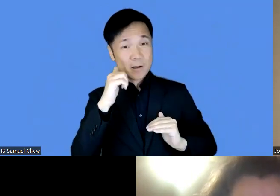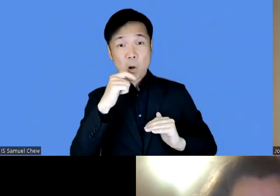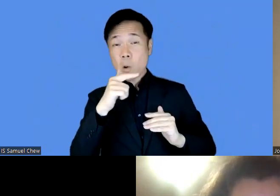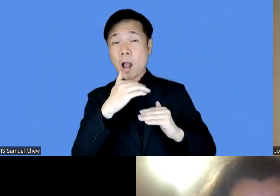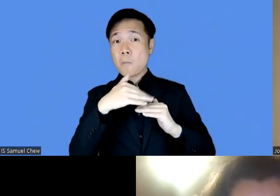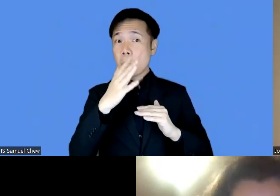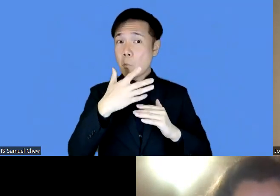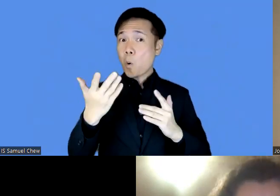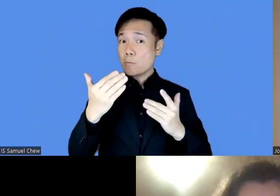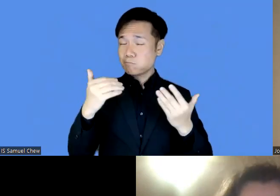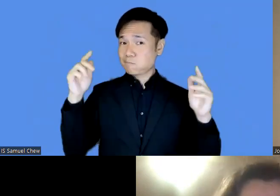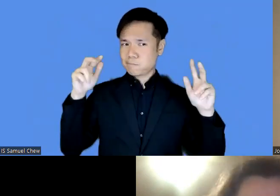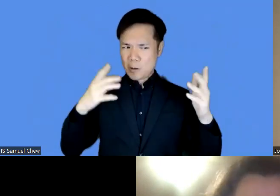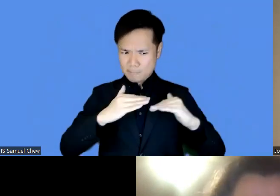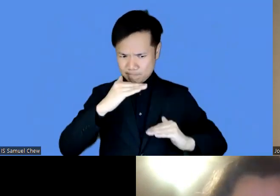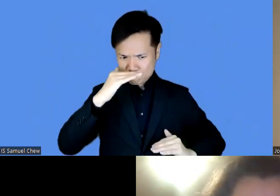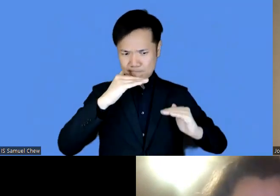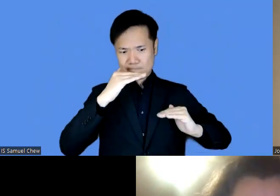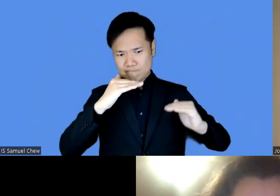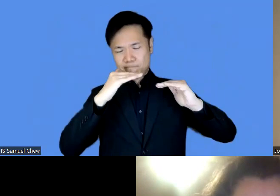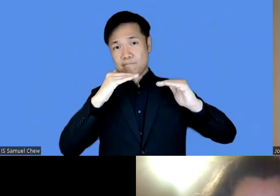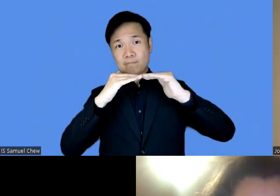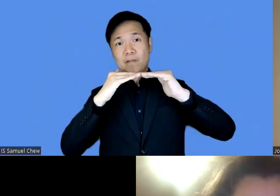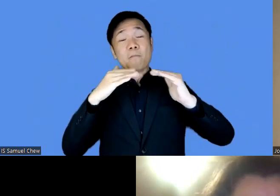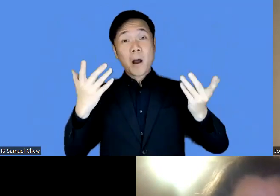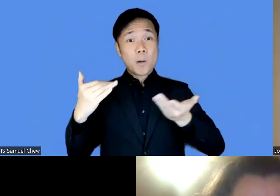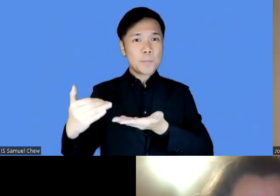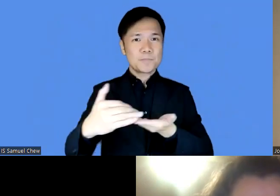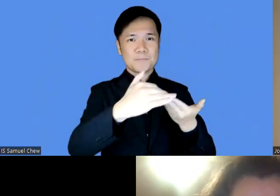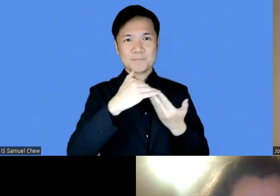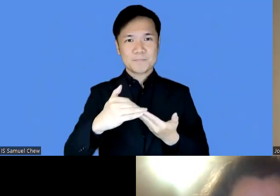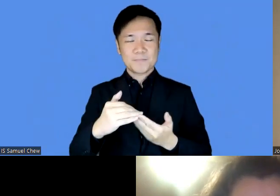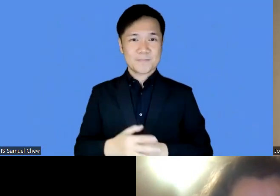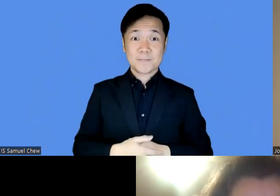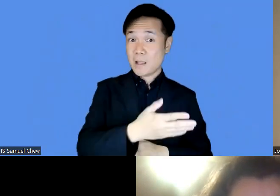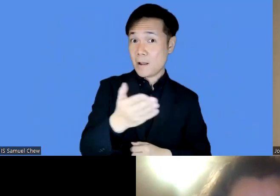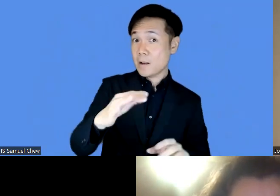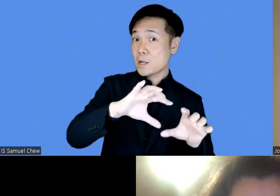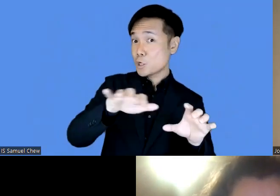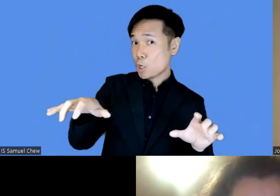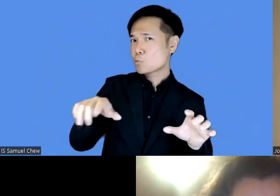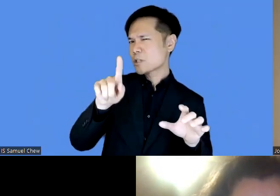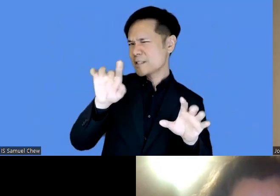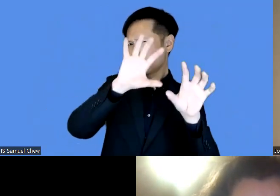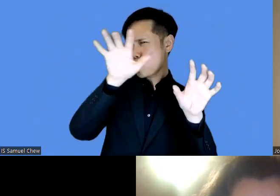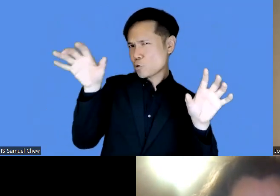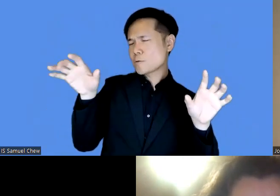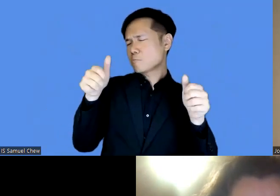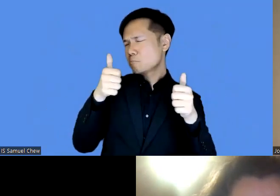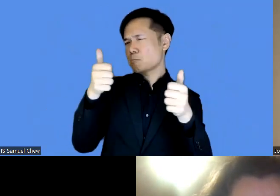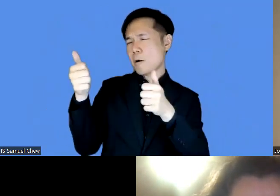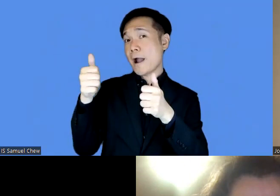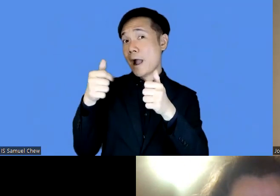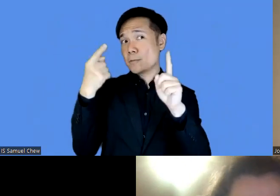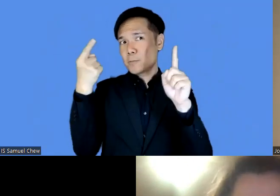multi-stakeholder partnerships. And we heard about the progress made by some countries and some regions in meeting the disability